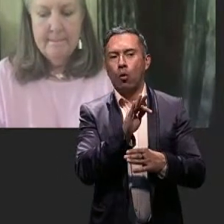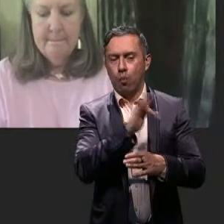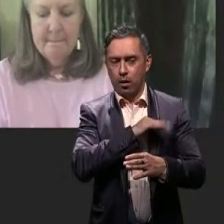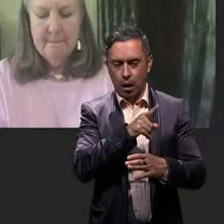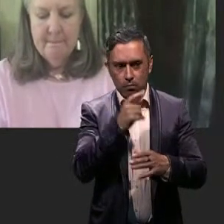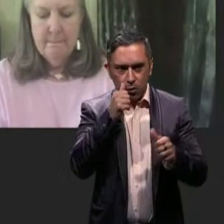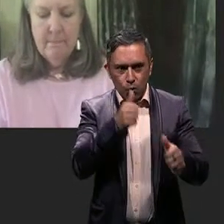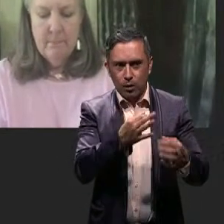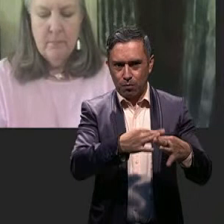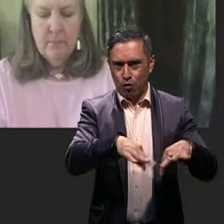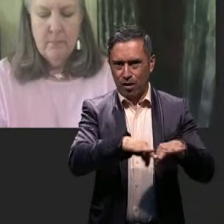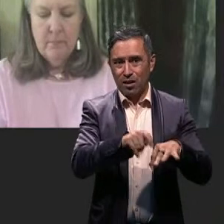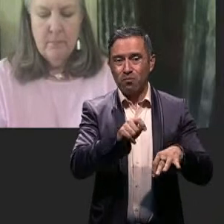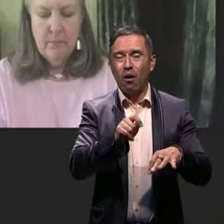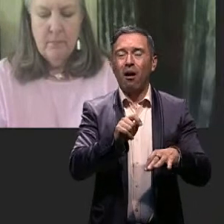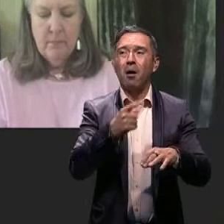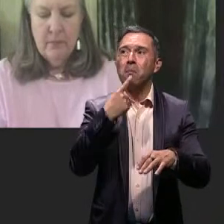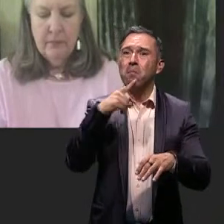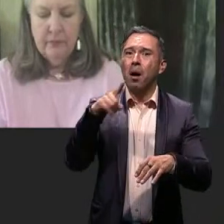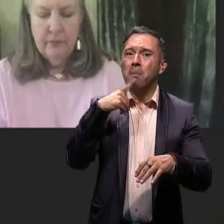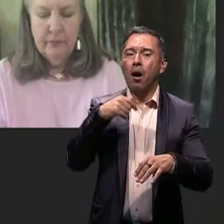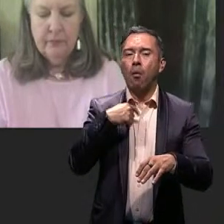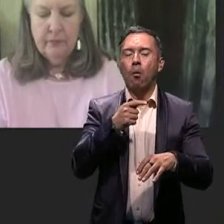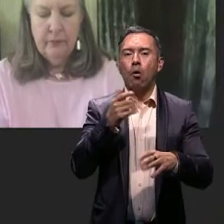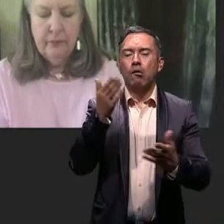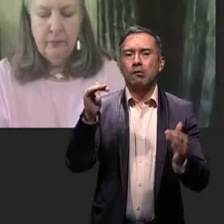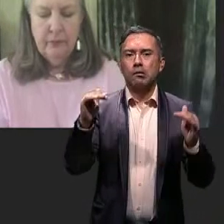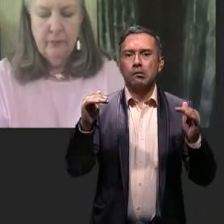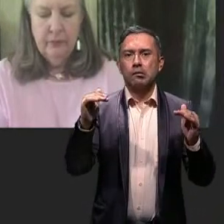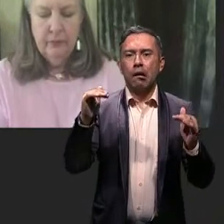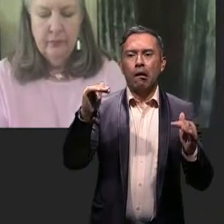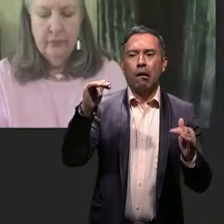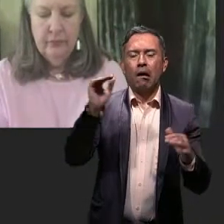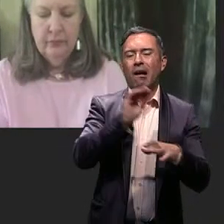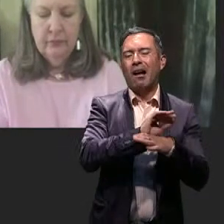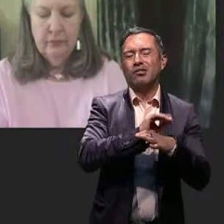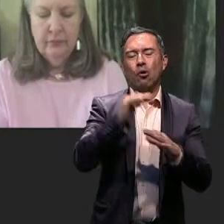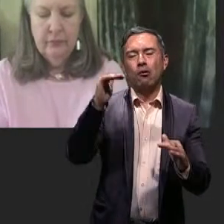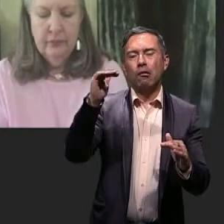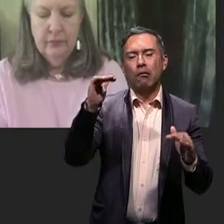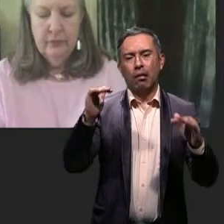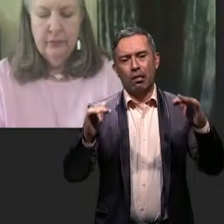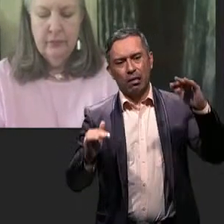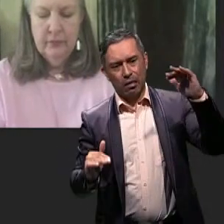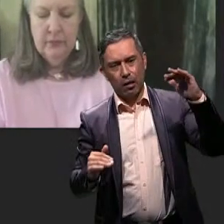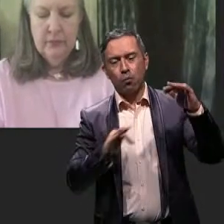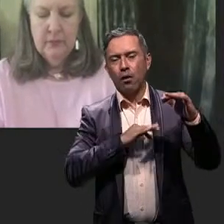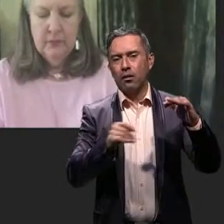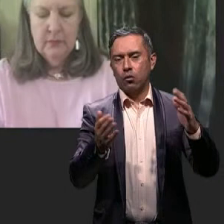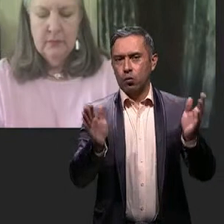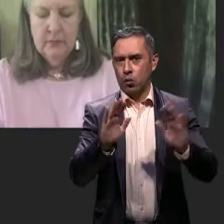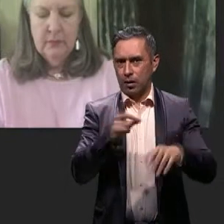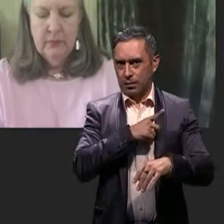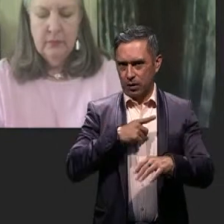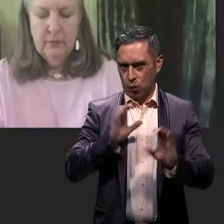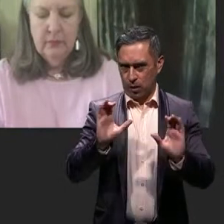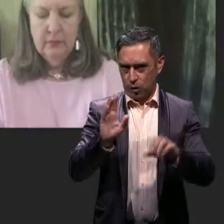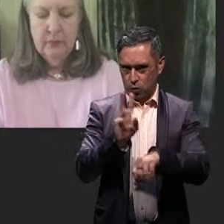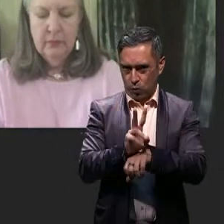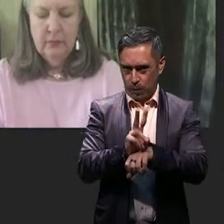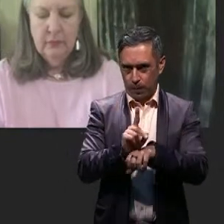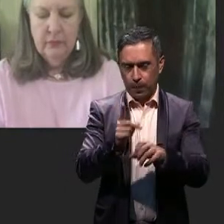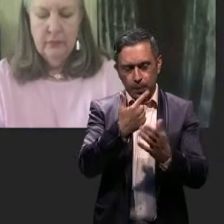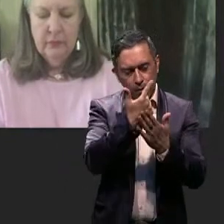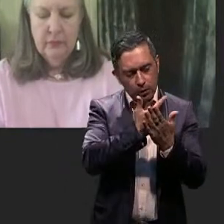to oversight, how are we going to weigh them so that we don't lose the balance or the equilibrium of to present